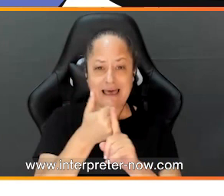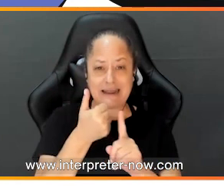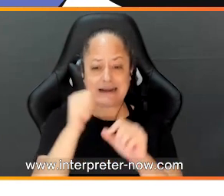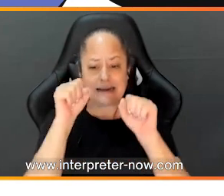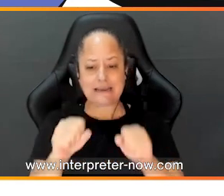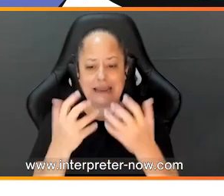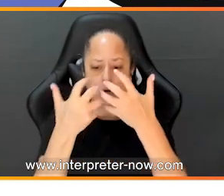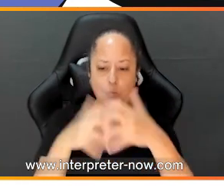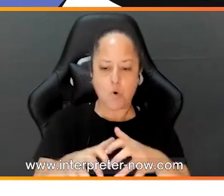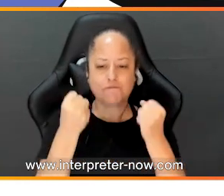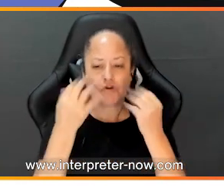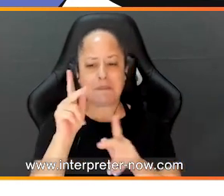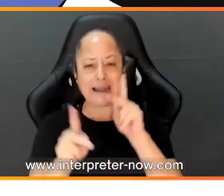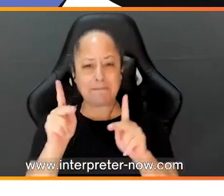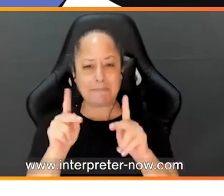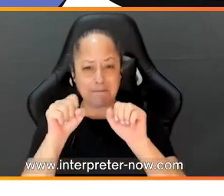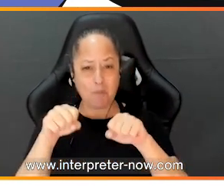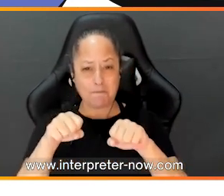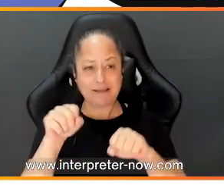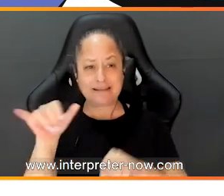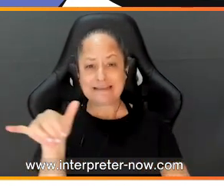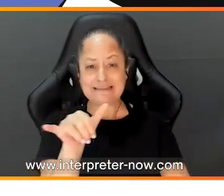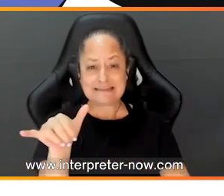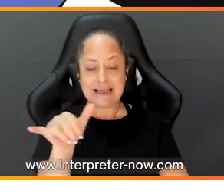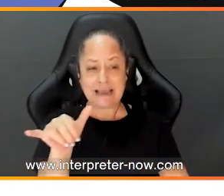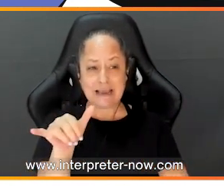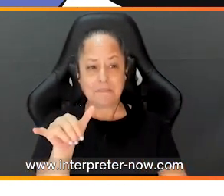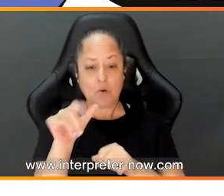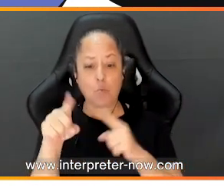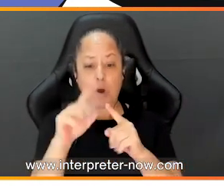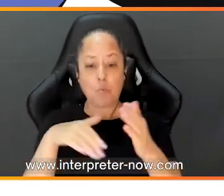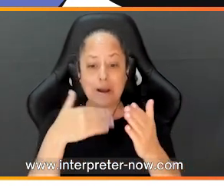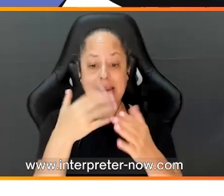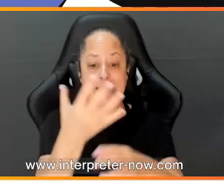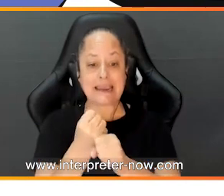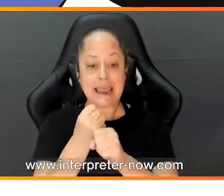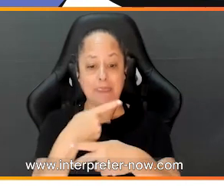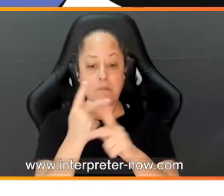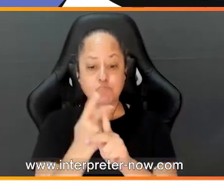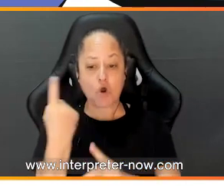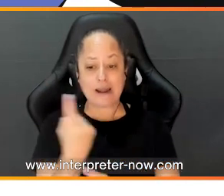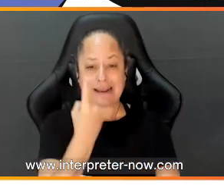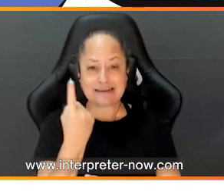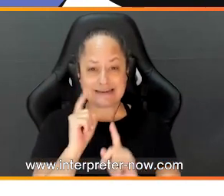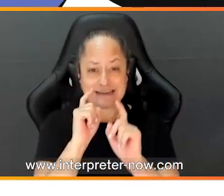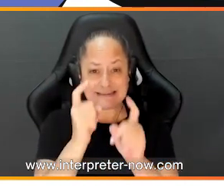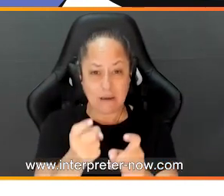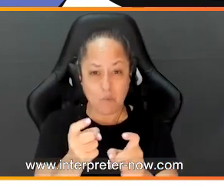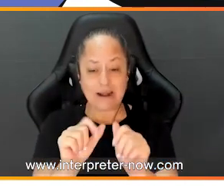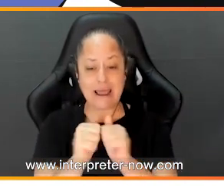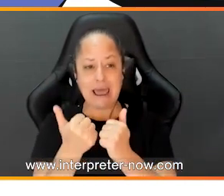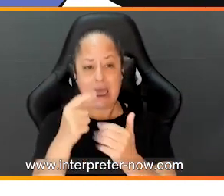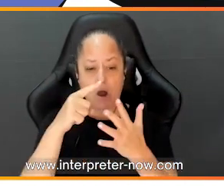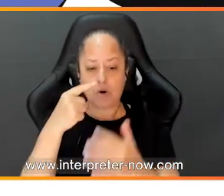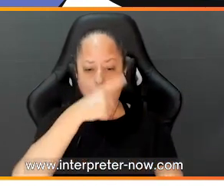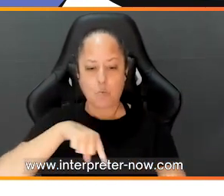someone's hands, how are we thinking about those barriers to access and how can we start to decrease them, especially those who are going to be disproportionately